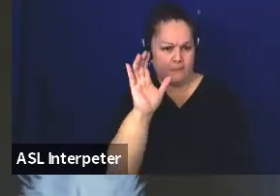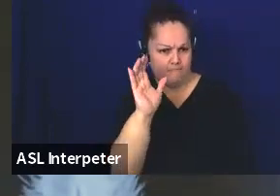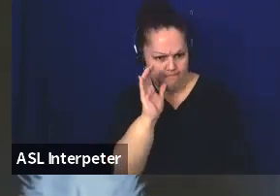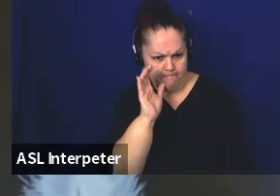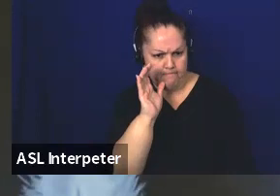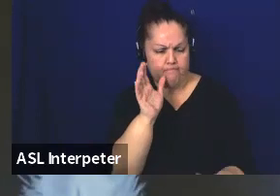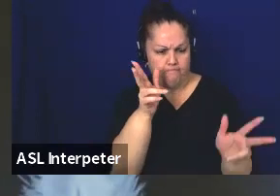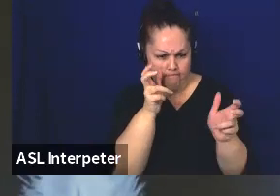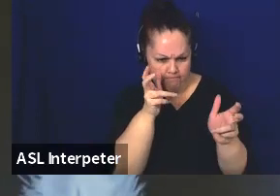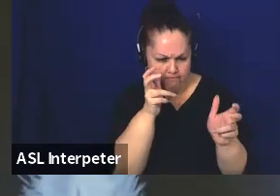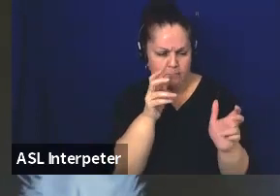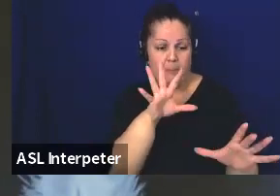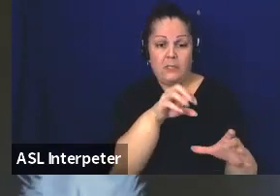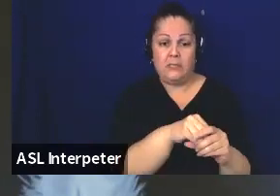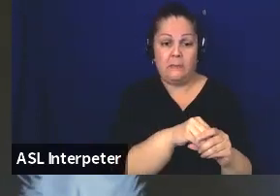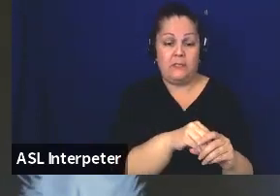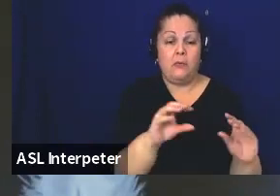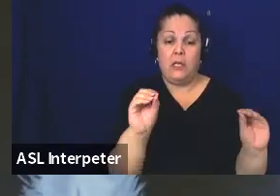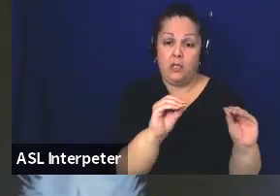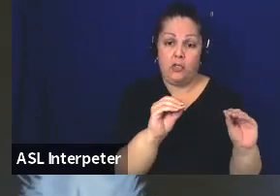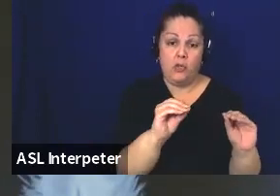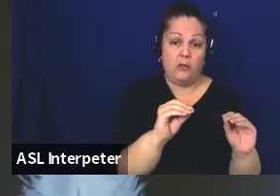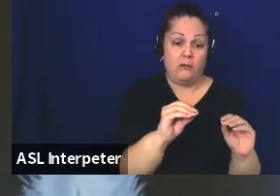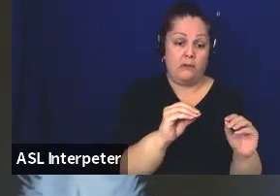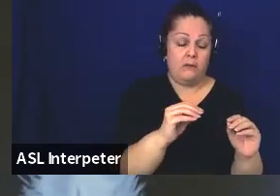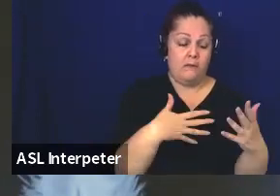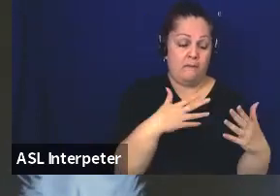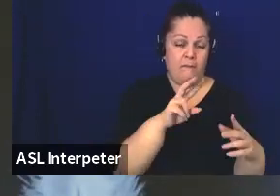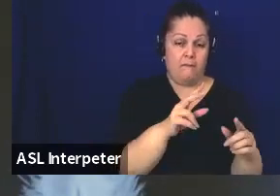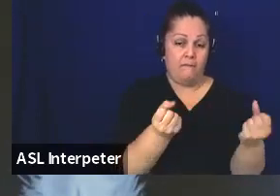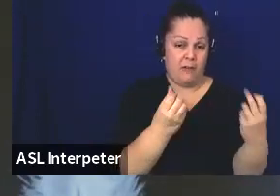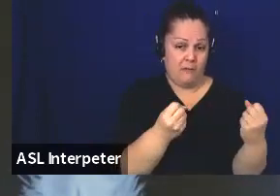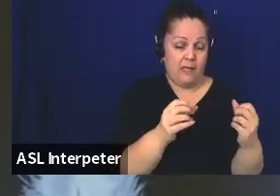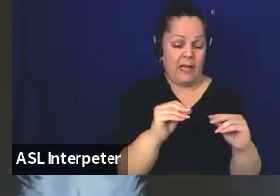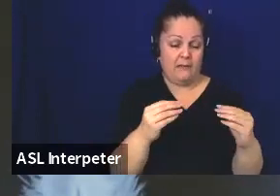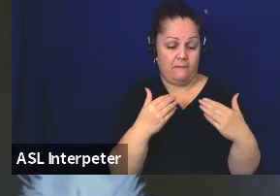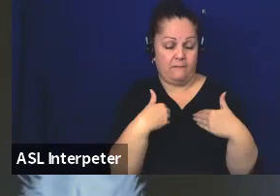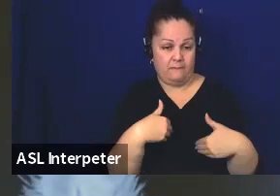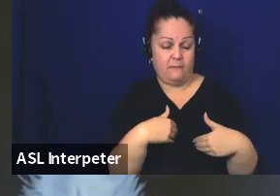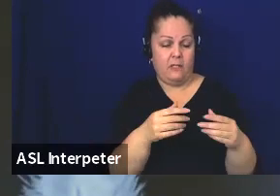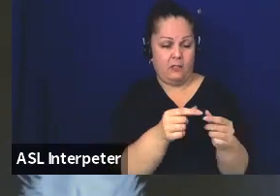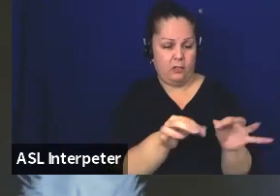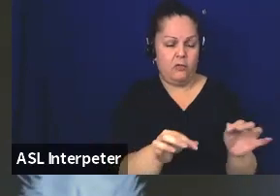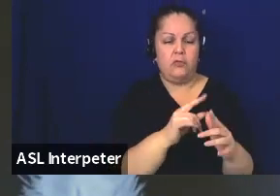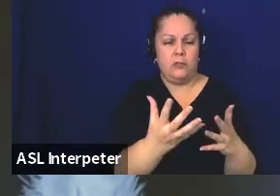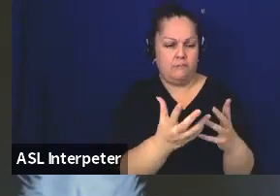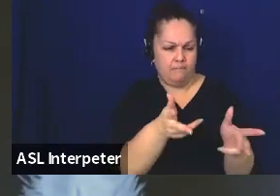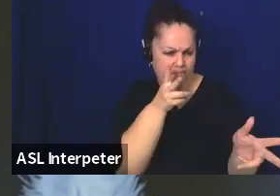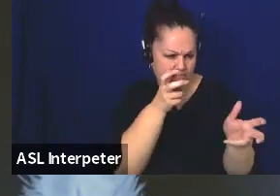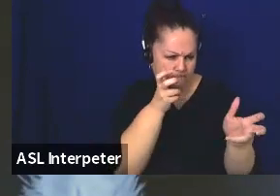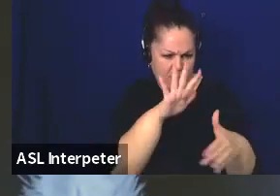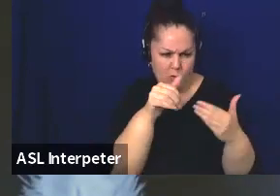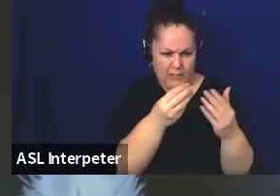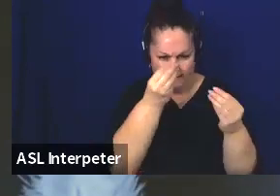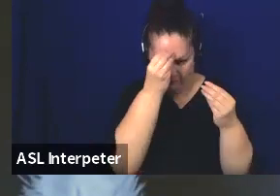and participating with nonverbal and verbal cues highlights that the stakeholder is taking in all of this crucial